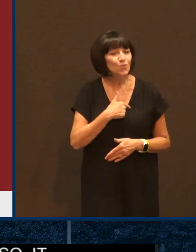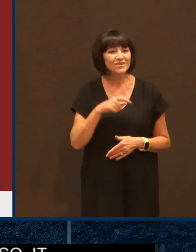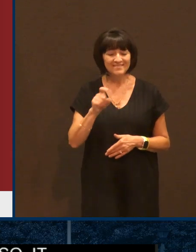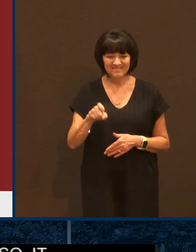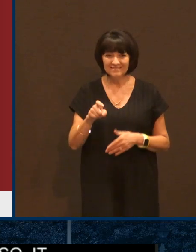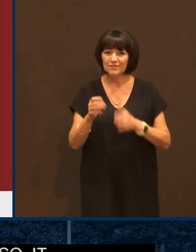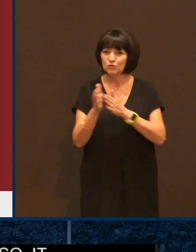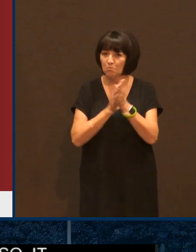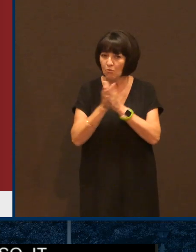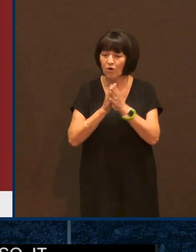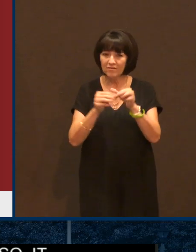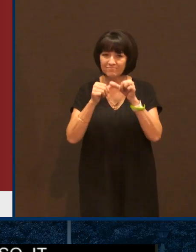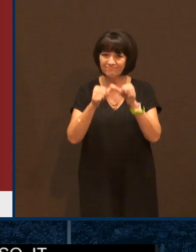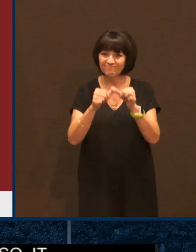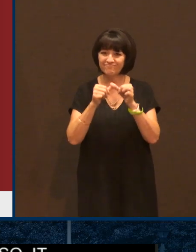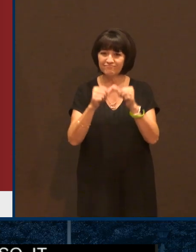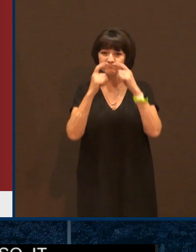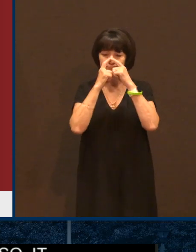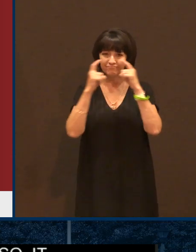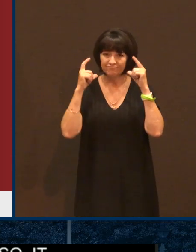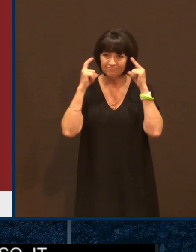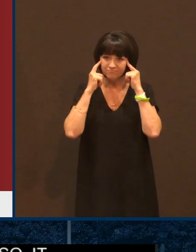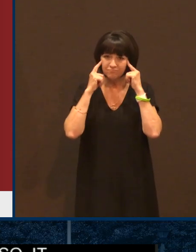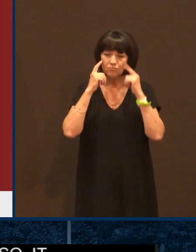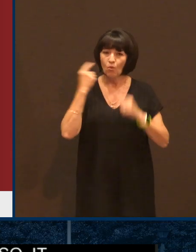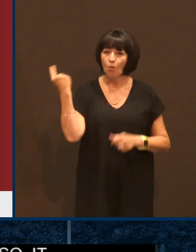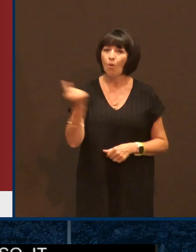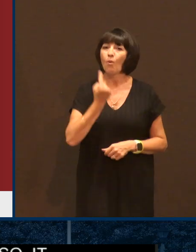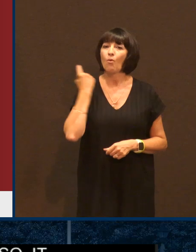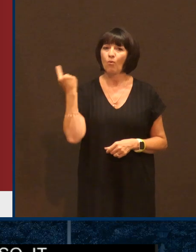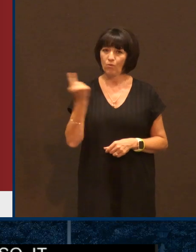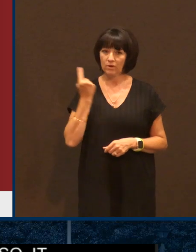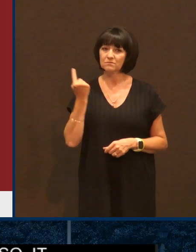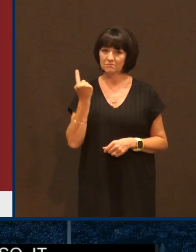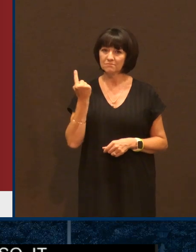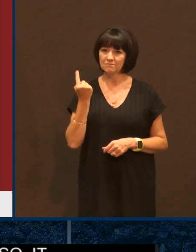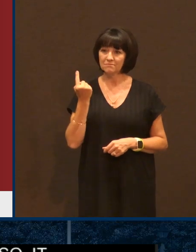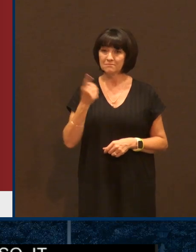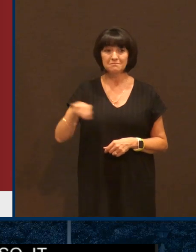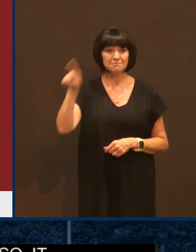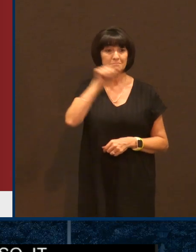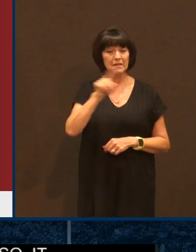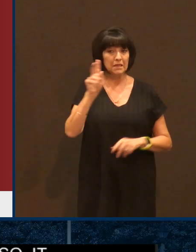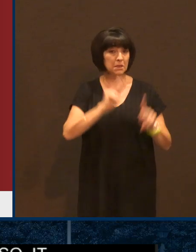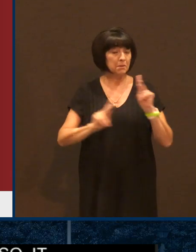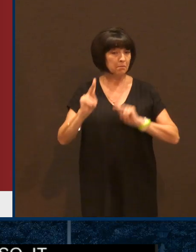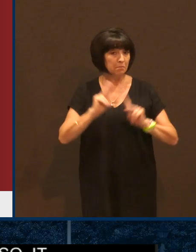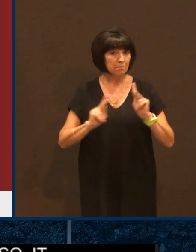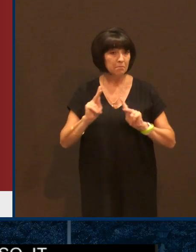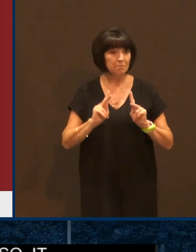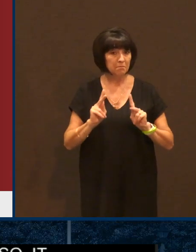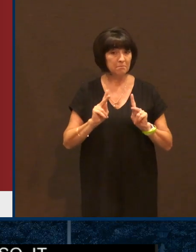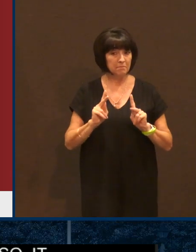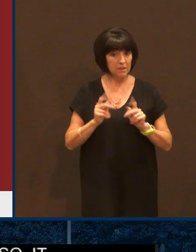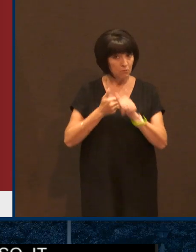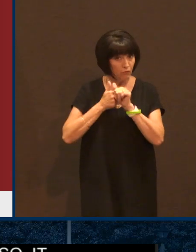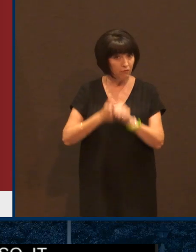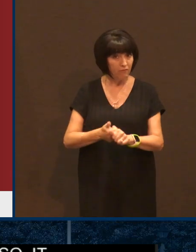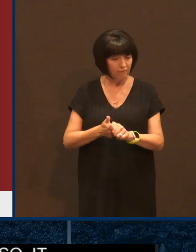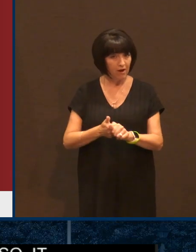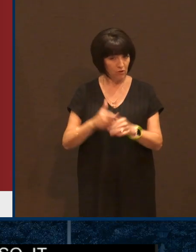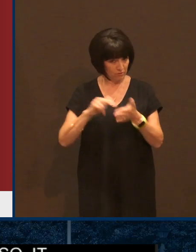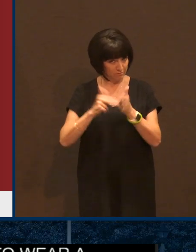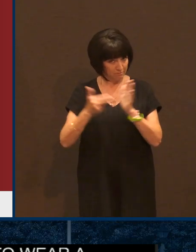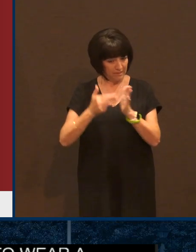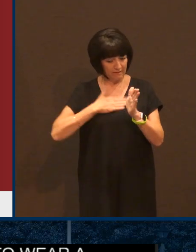social distancing, to avoid large gatherings, this is the motivation, which is so that all our children, all our